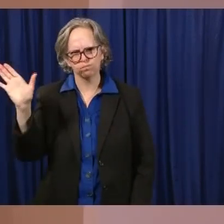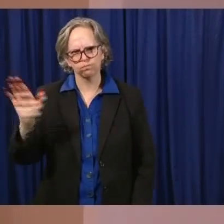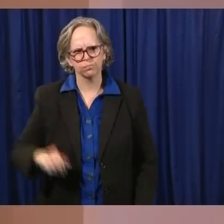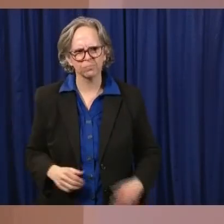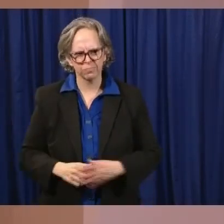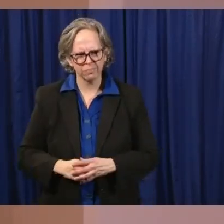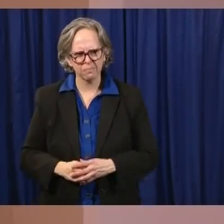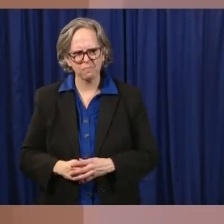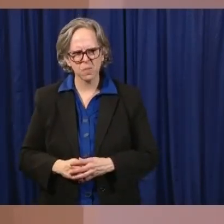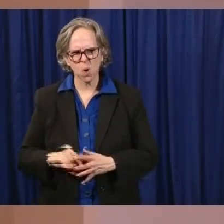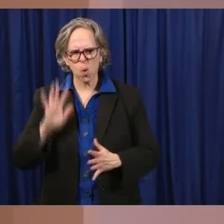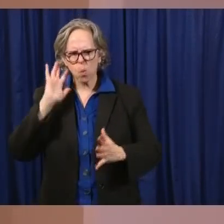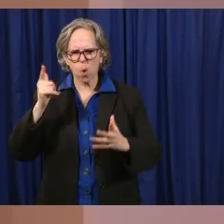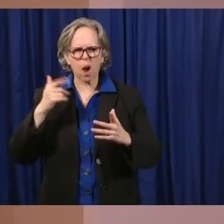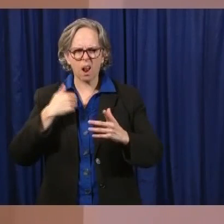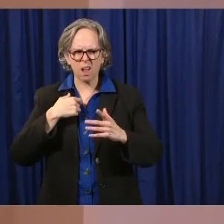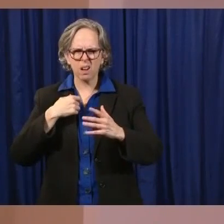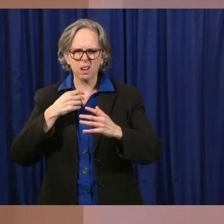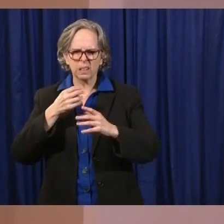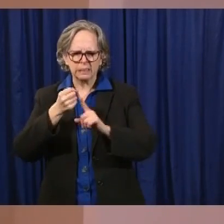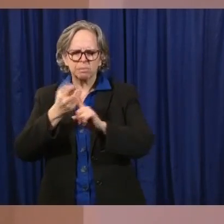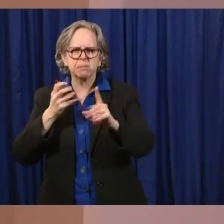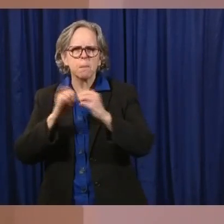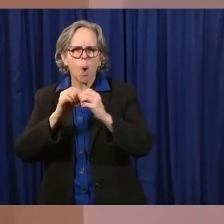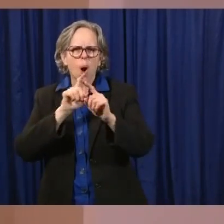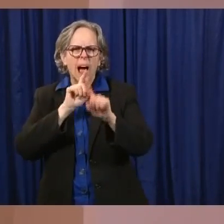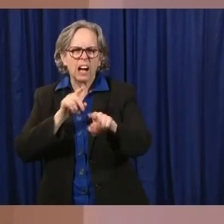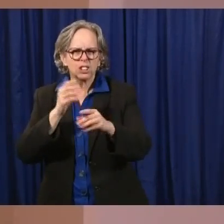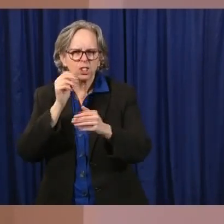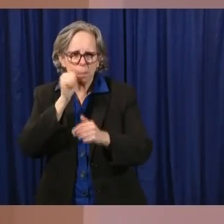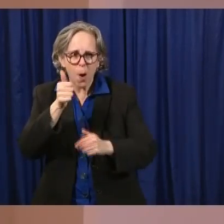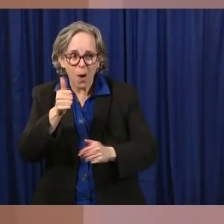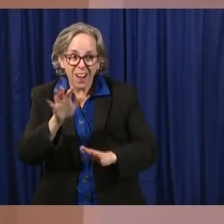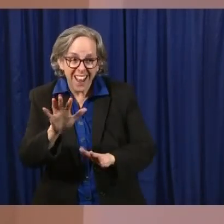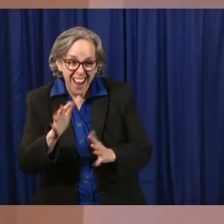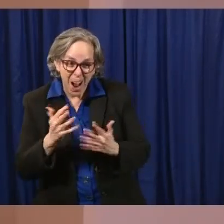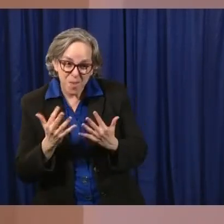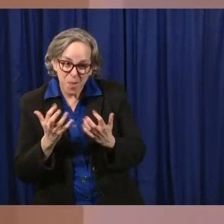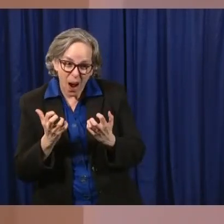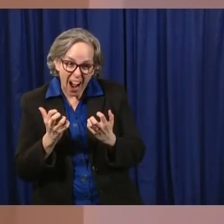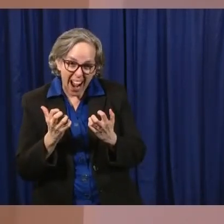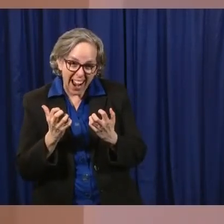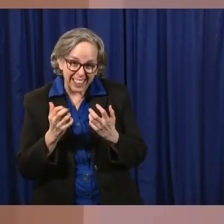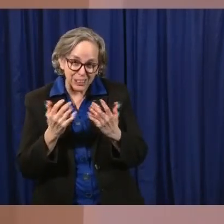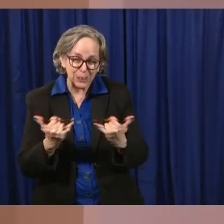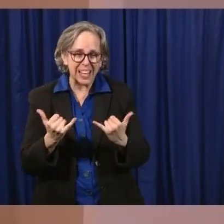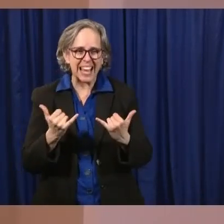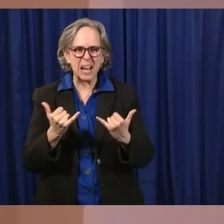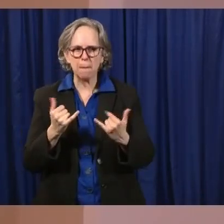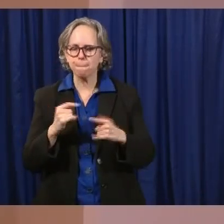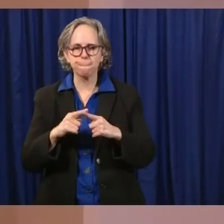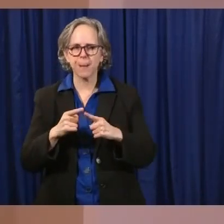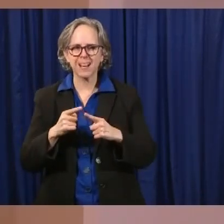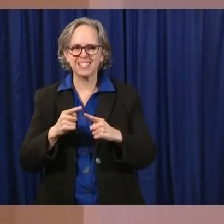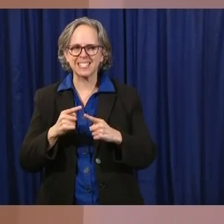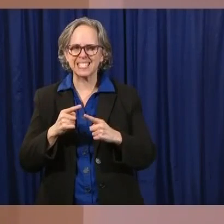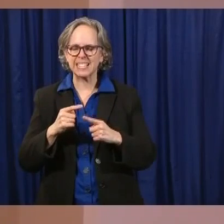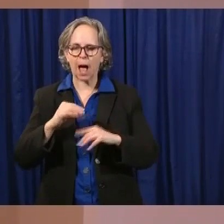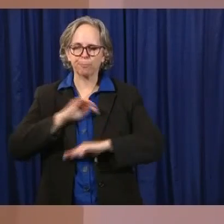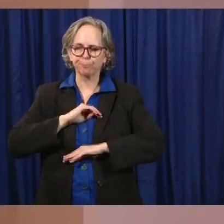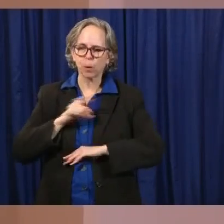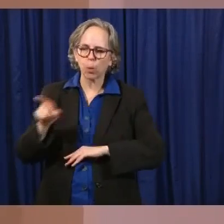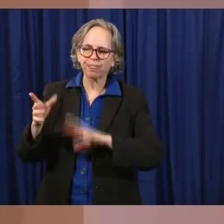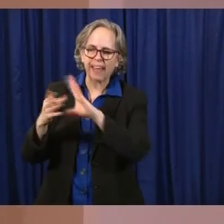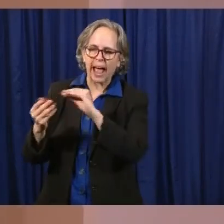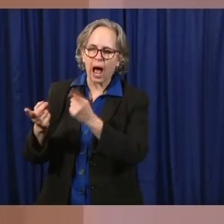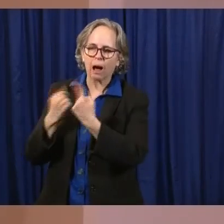this question tomorrow, because I wanted to have it today, but I didn't feel like I got sufficient answers, and so I couldn't